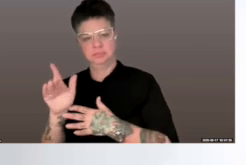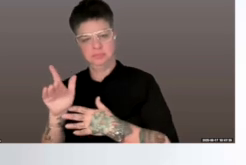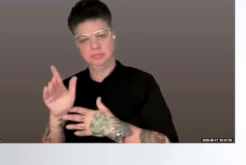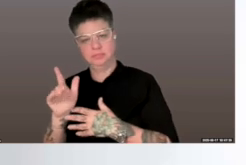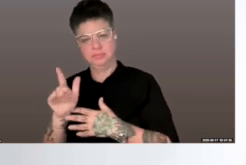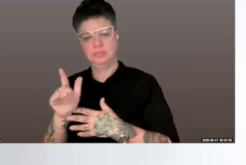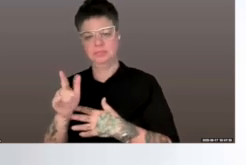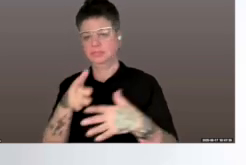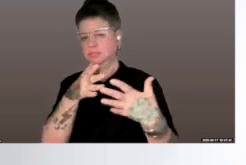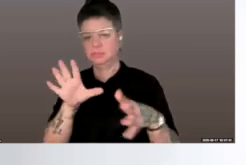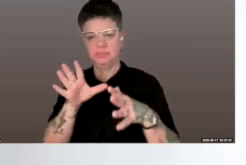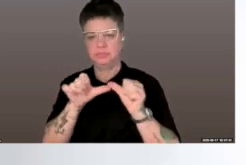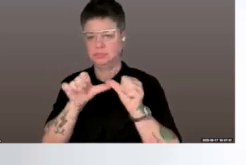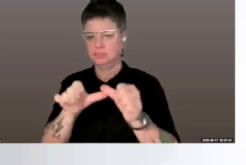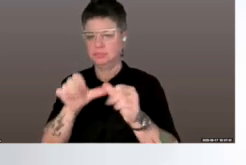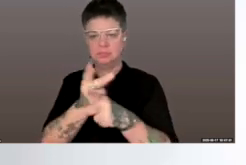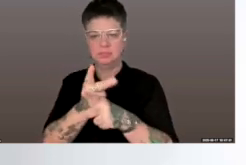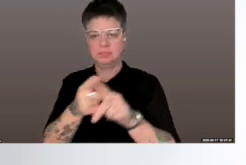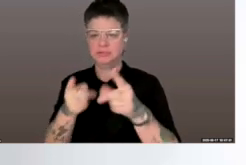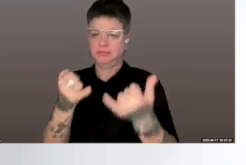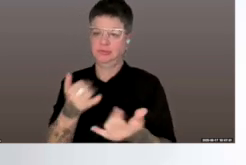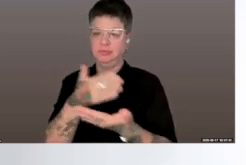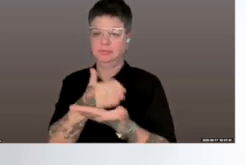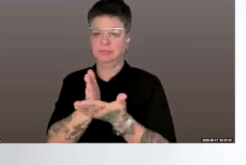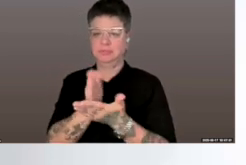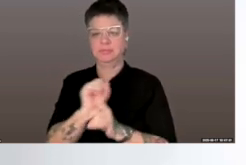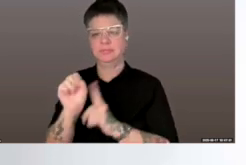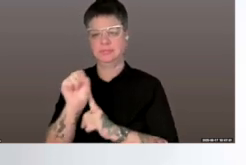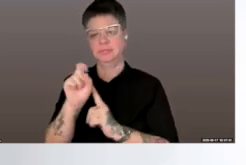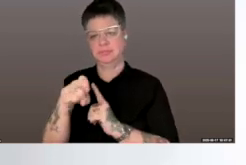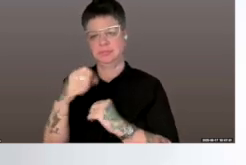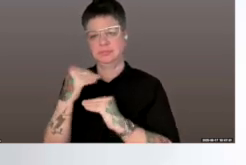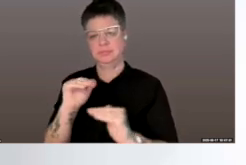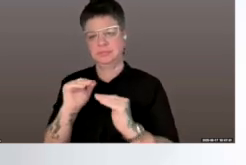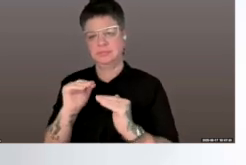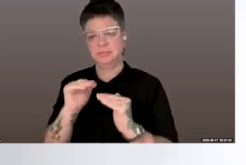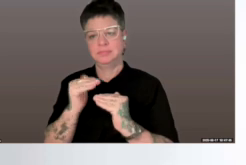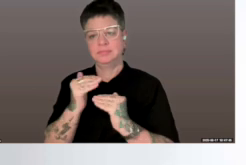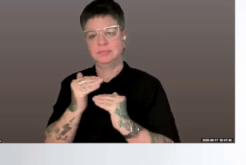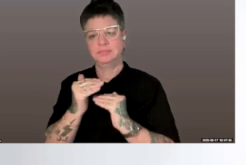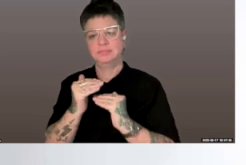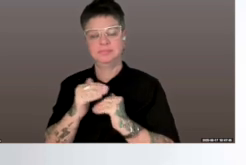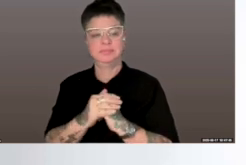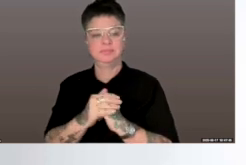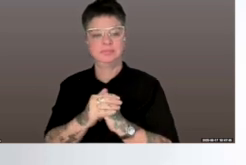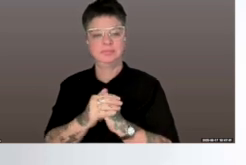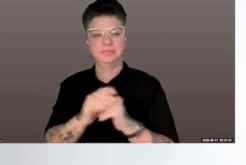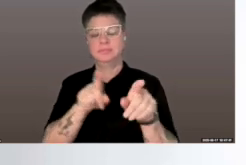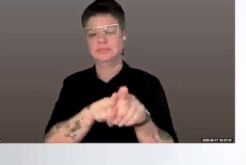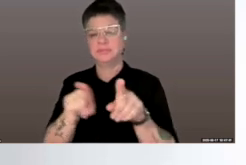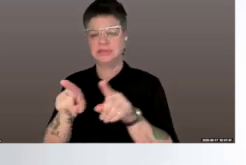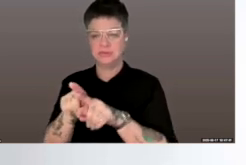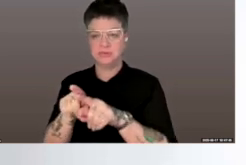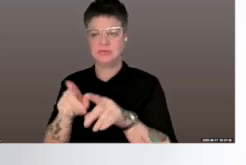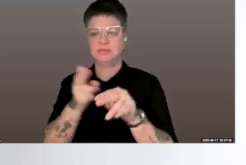in place if we get additional funding, but given the current budget situation, we do need to limit things.